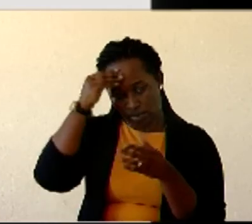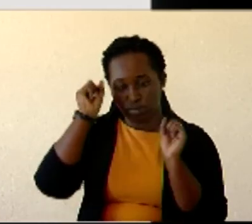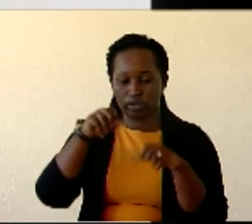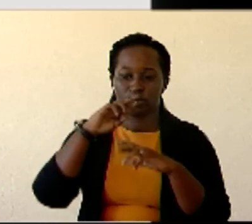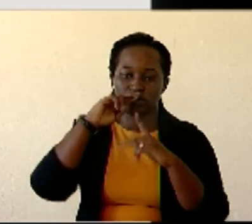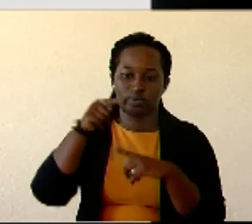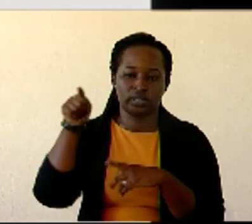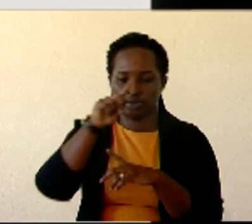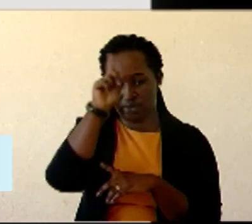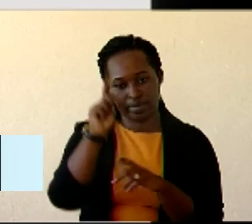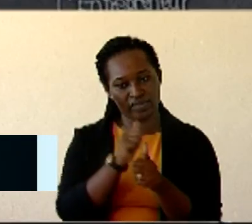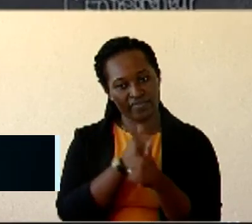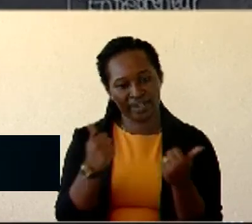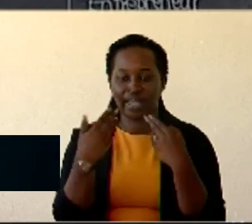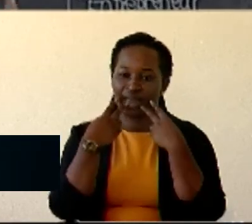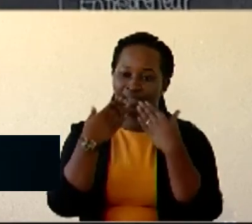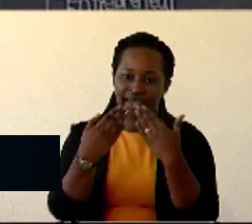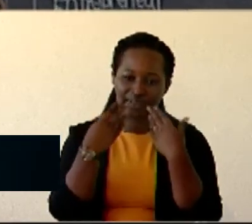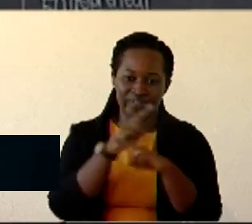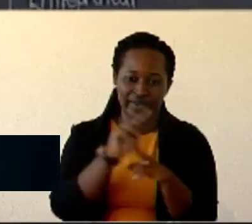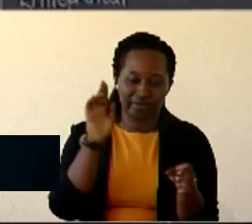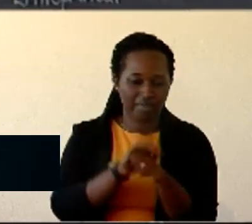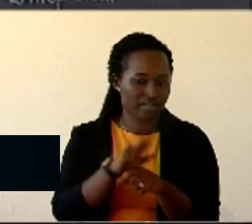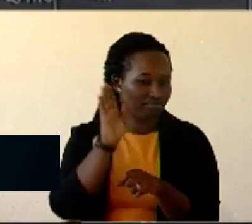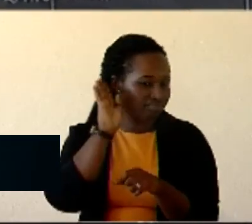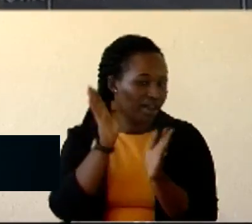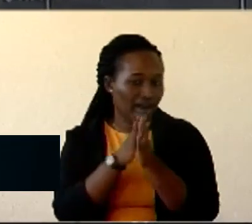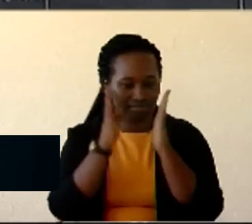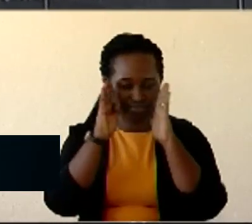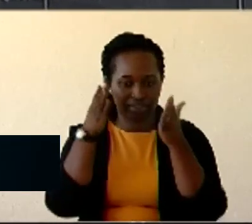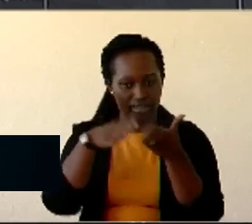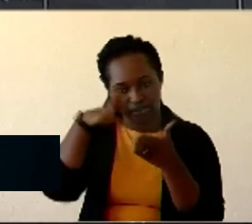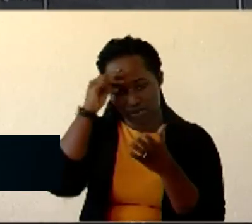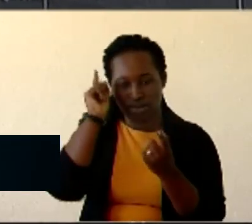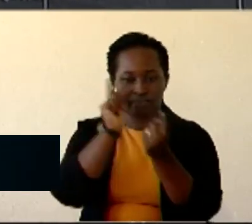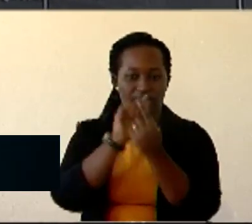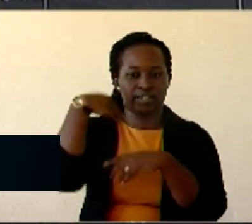them very well. Thank you very much for listening and watching today's lesson. We meet